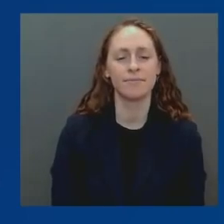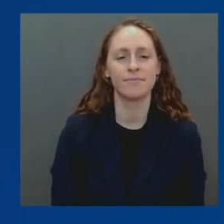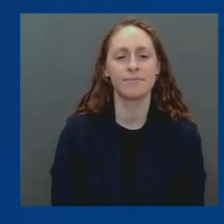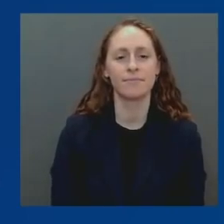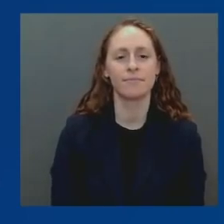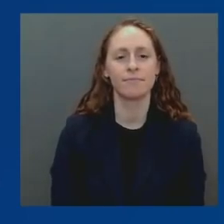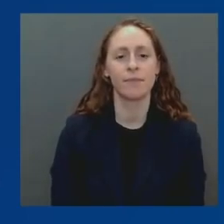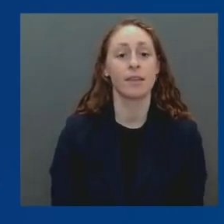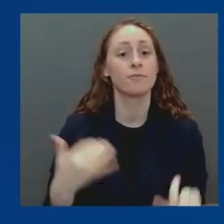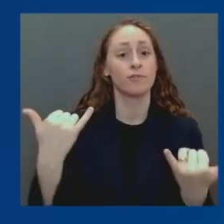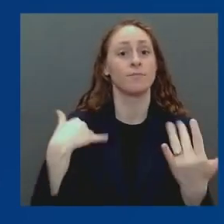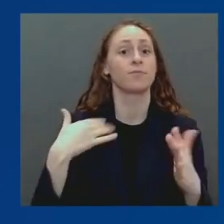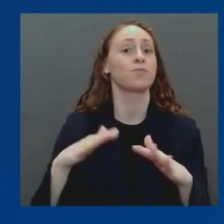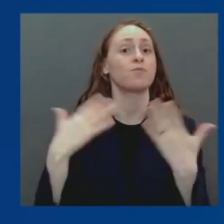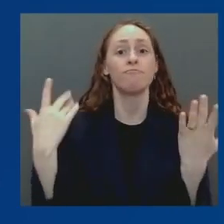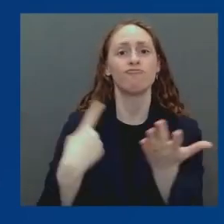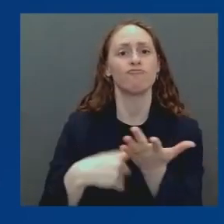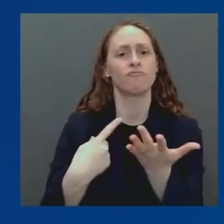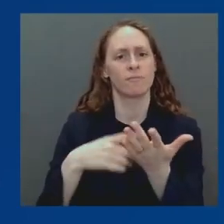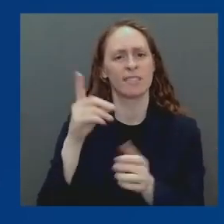daily average of cases is about